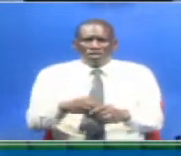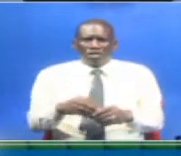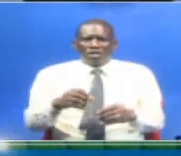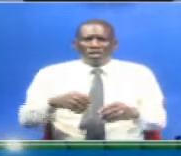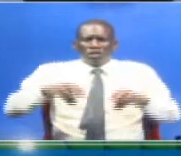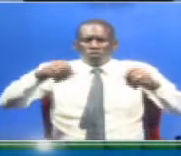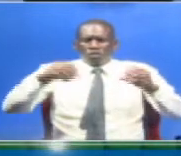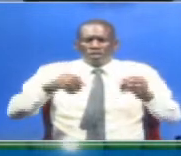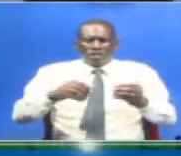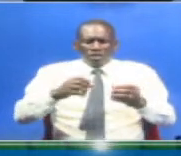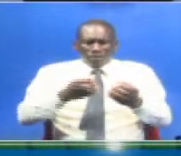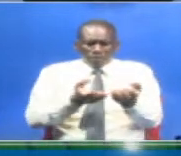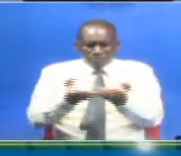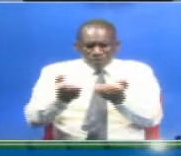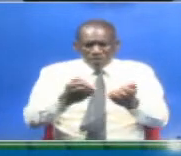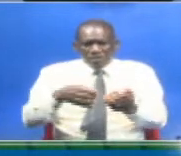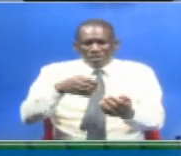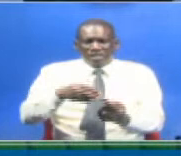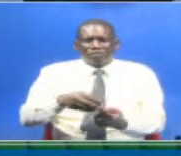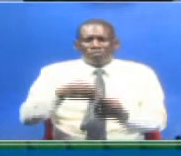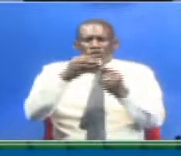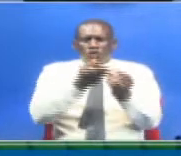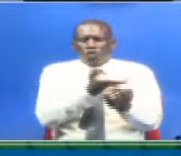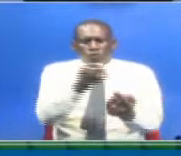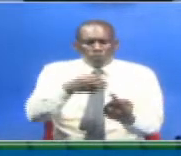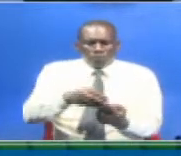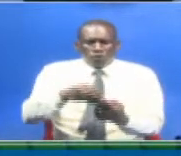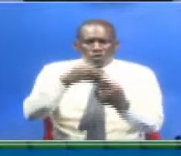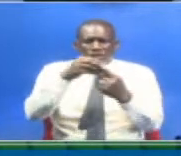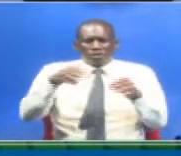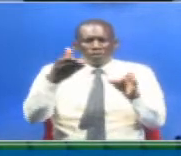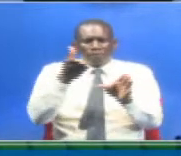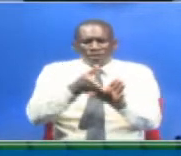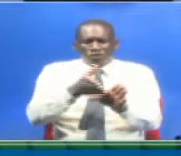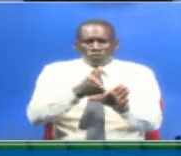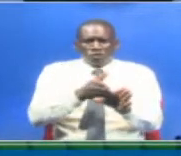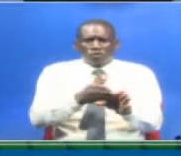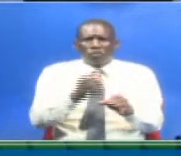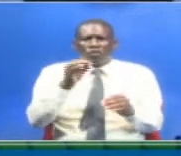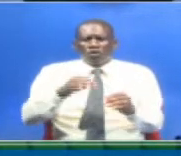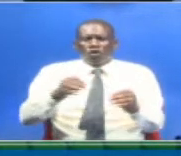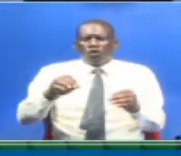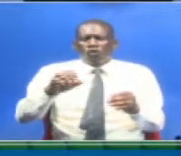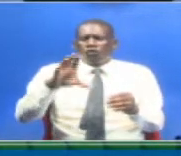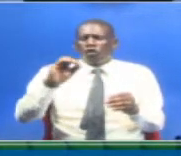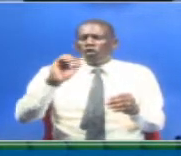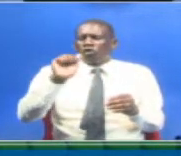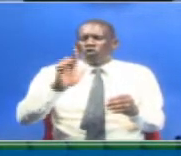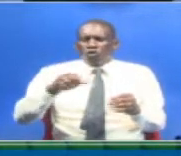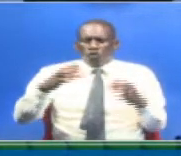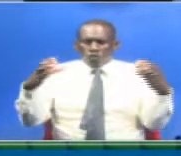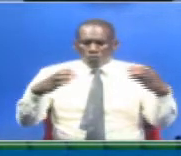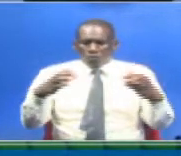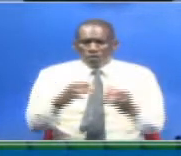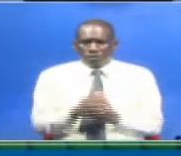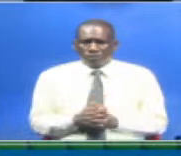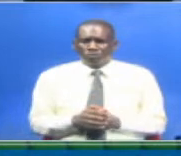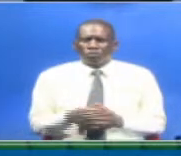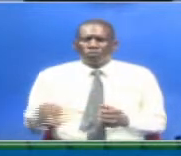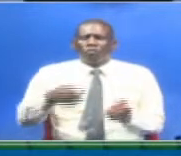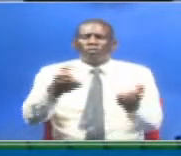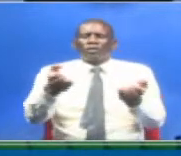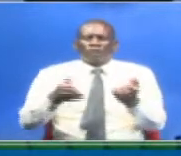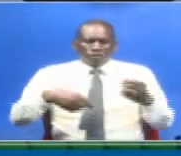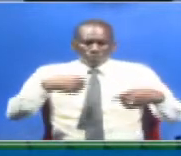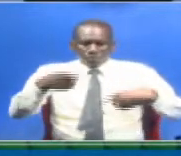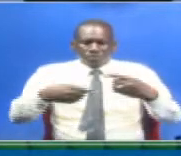transactions, particularly those that prioritize the participation of local communities. And we need to continue to